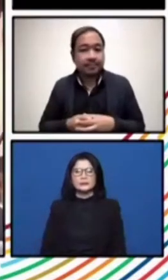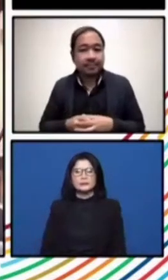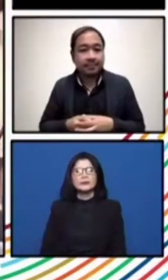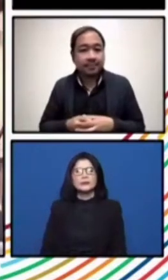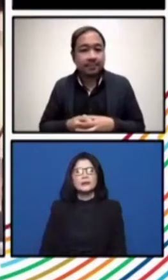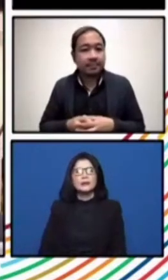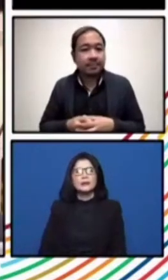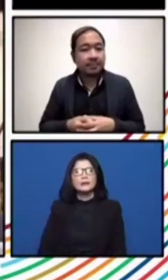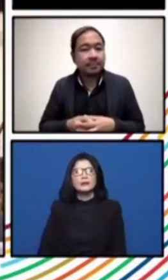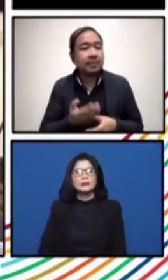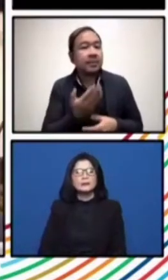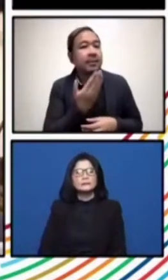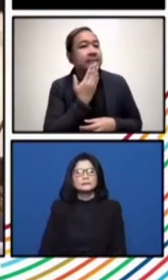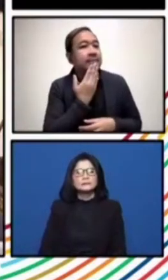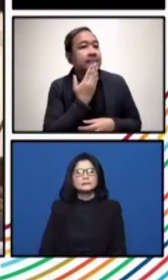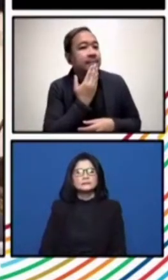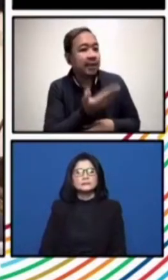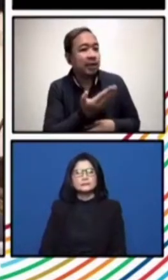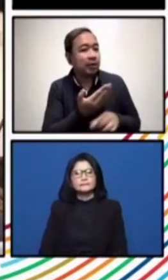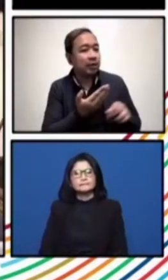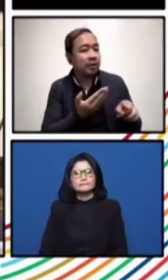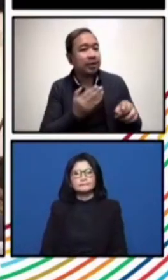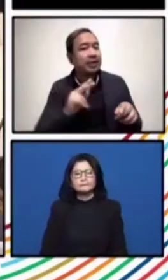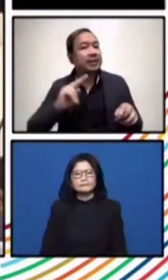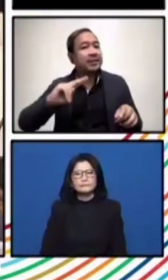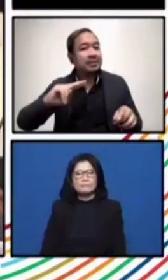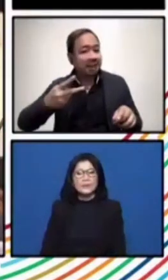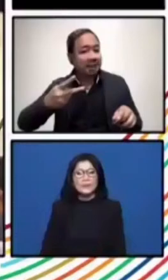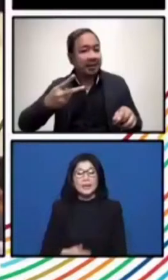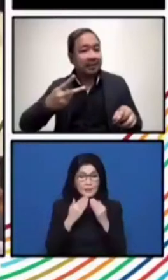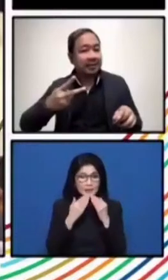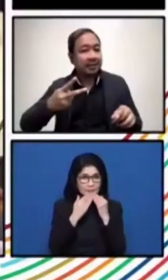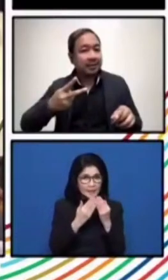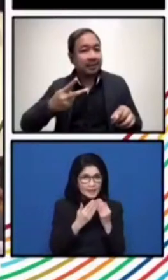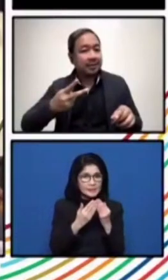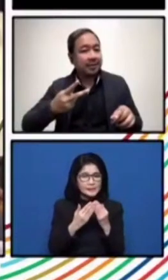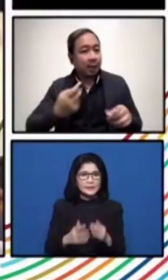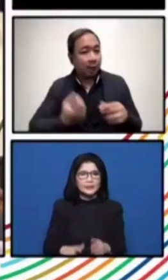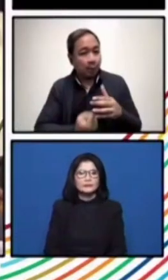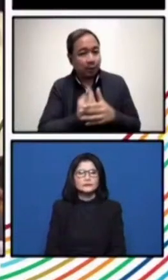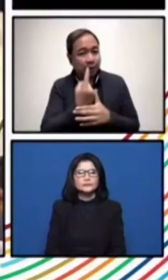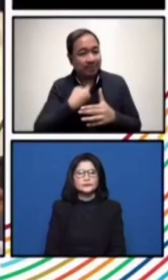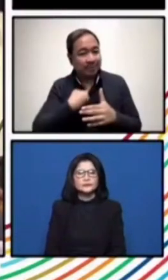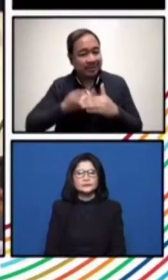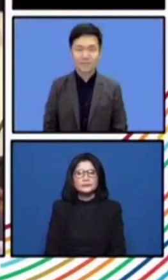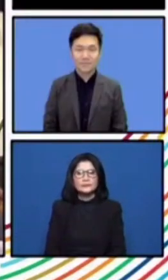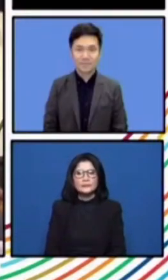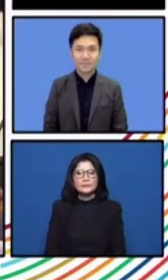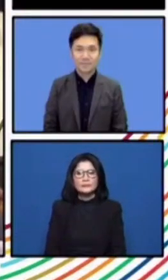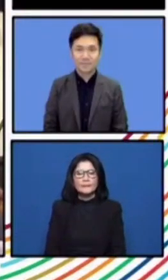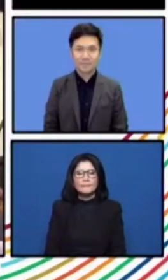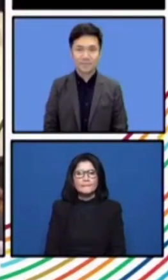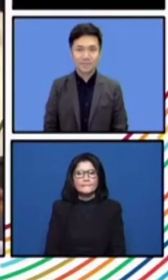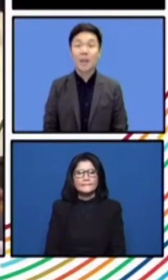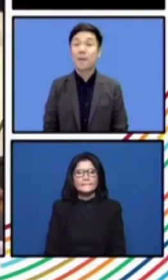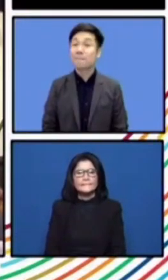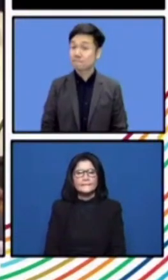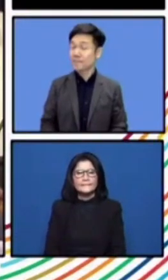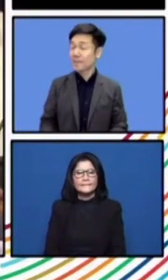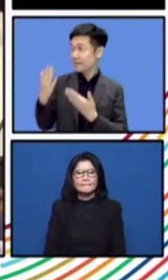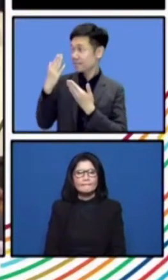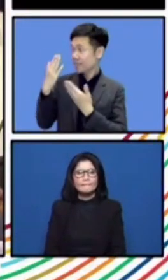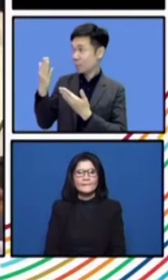thank you for the second opportunity Madam chair um I'm very